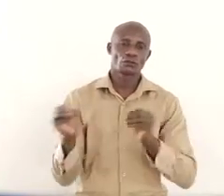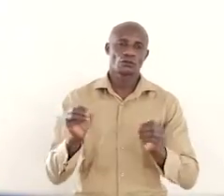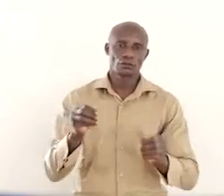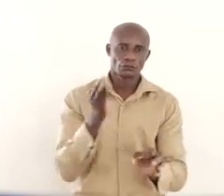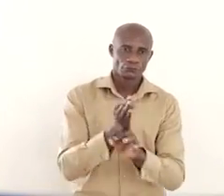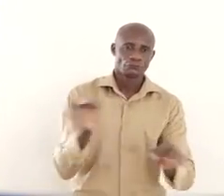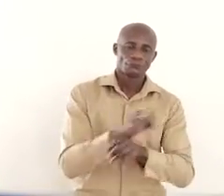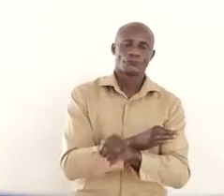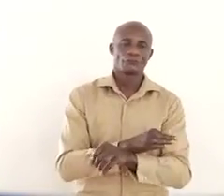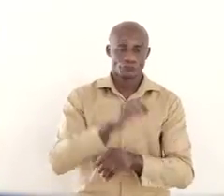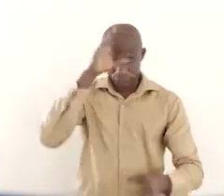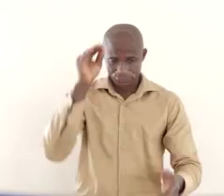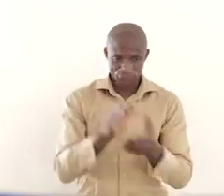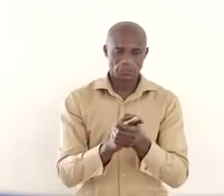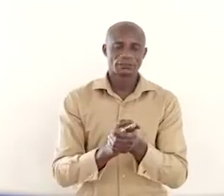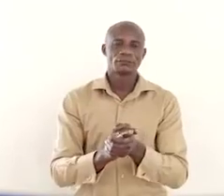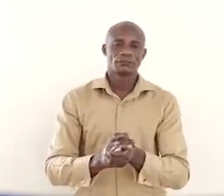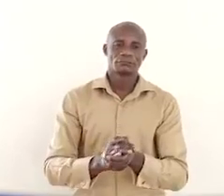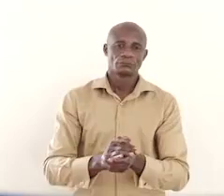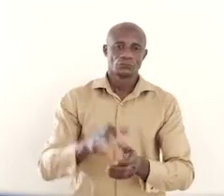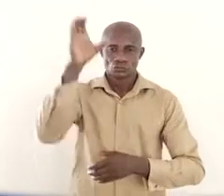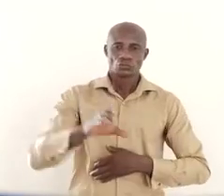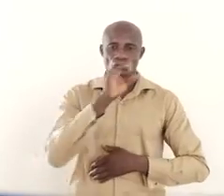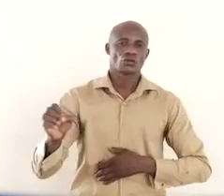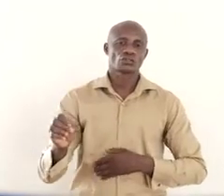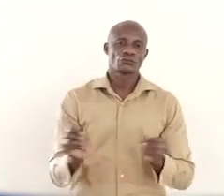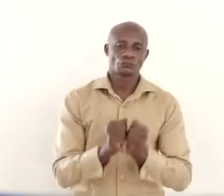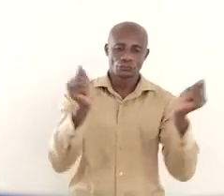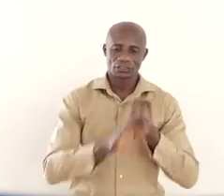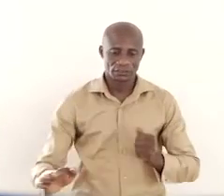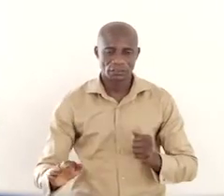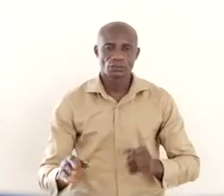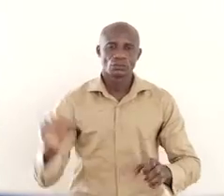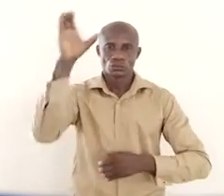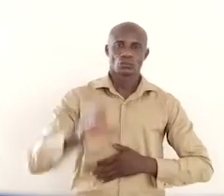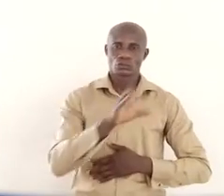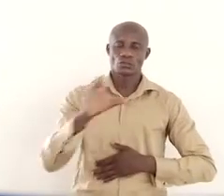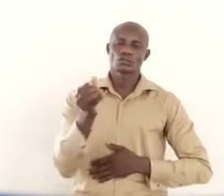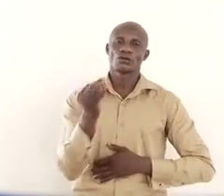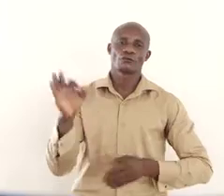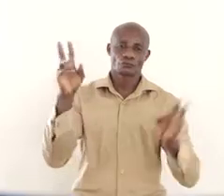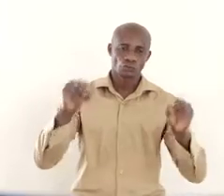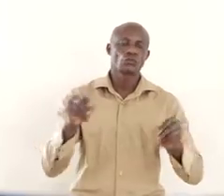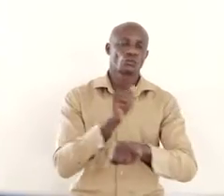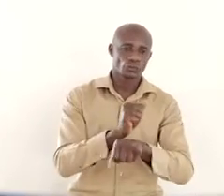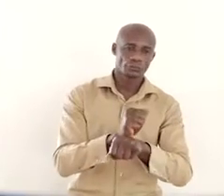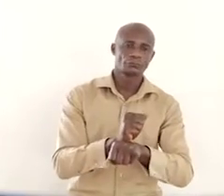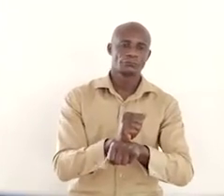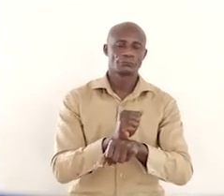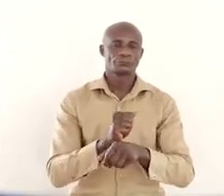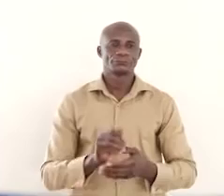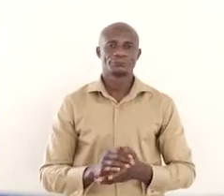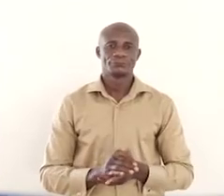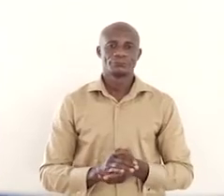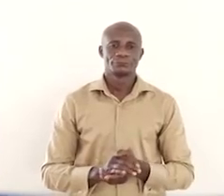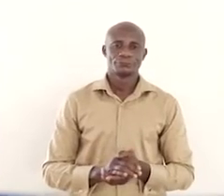the cross of a challenging child, the cross of childlessness, the cross of joblessness, the cross of